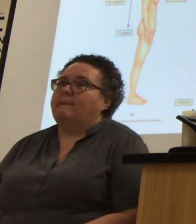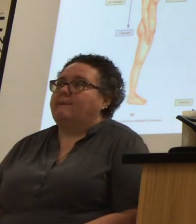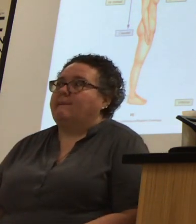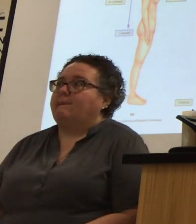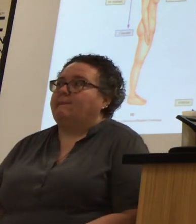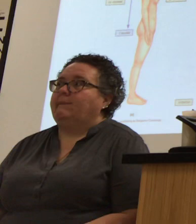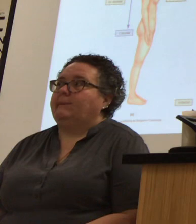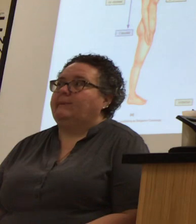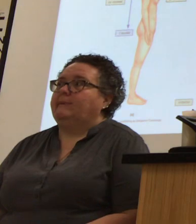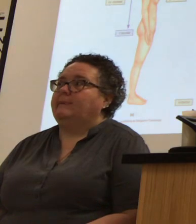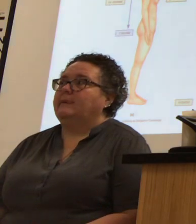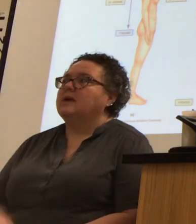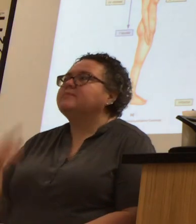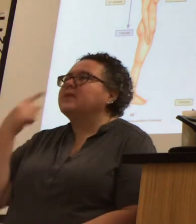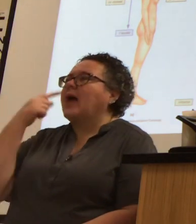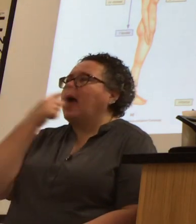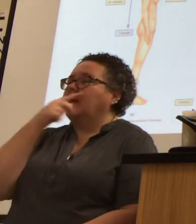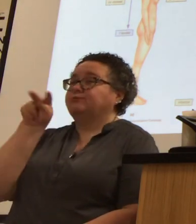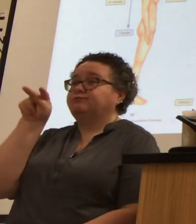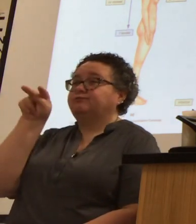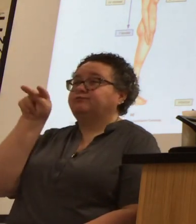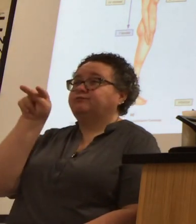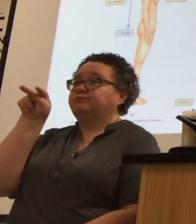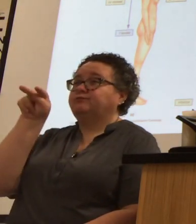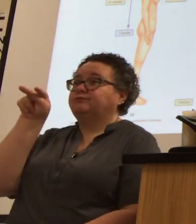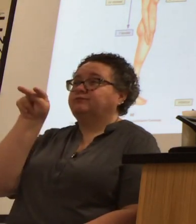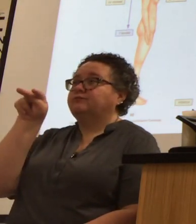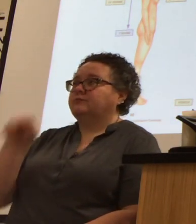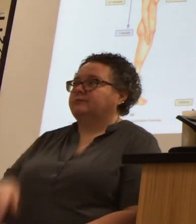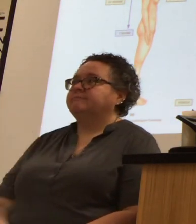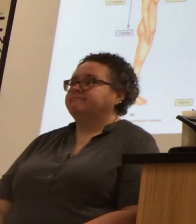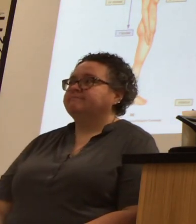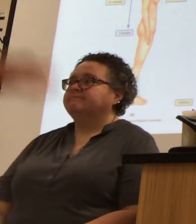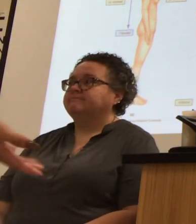That's pretty much it. It's a relative